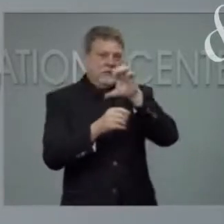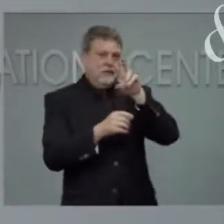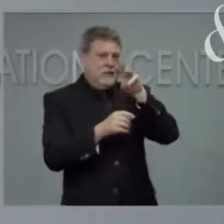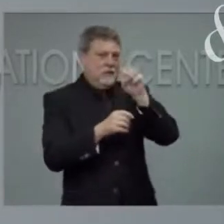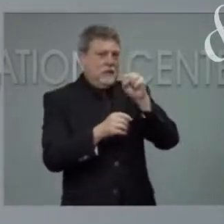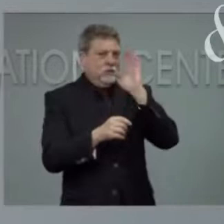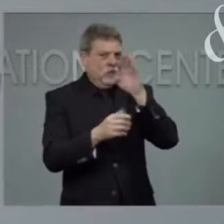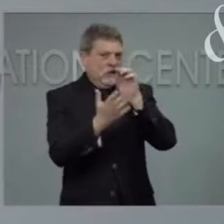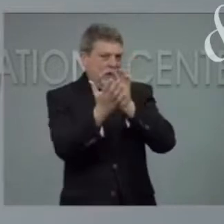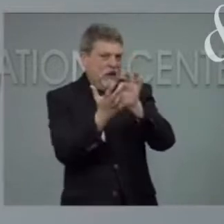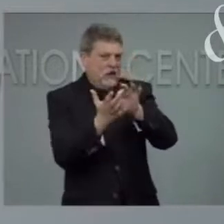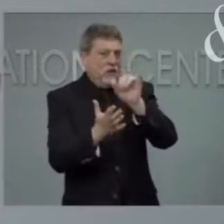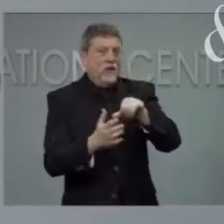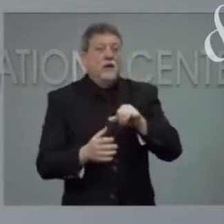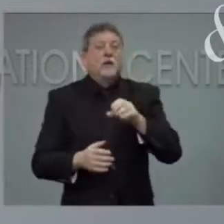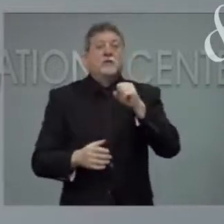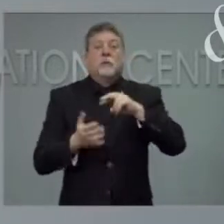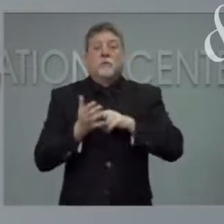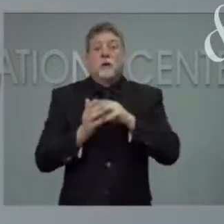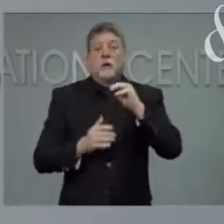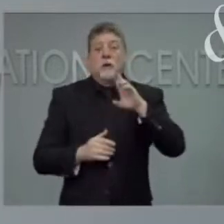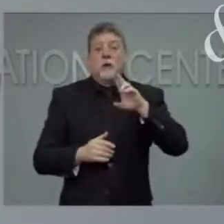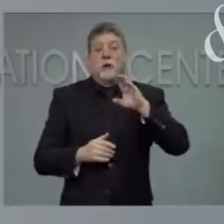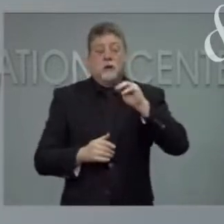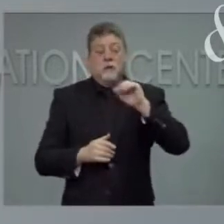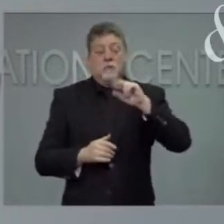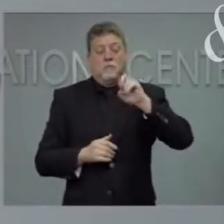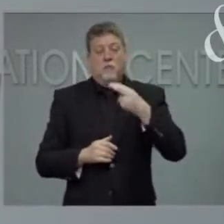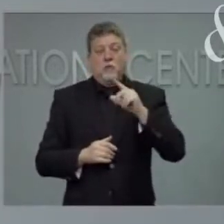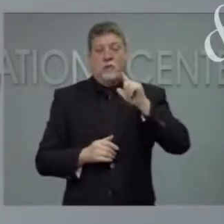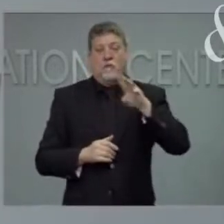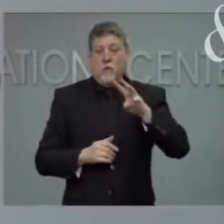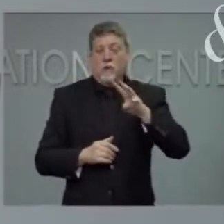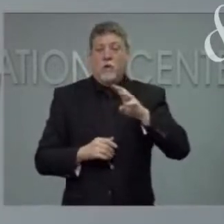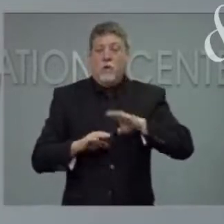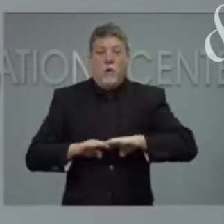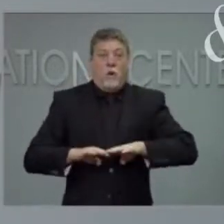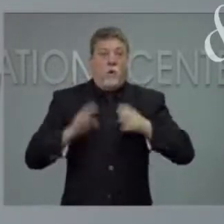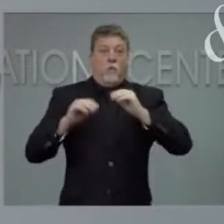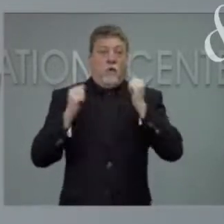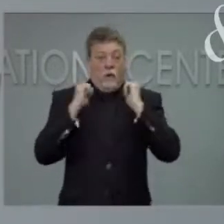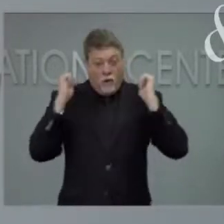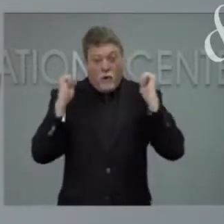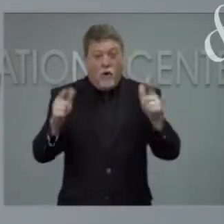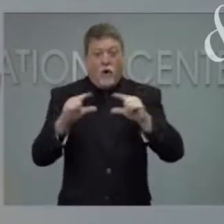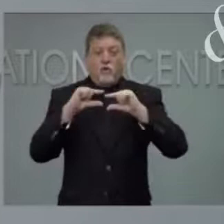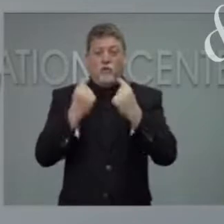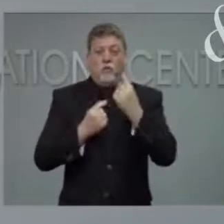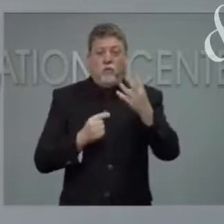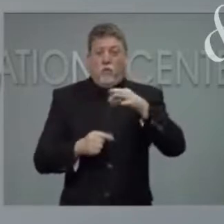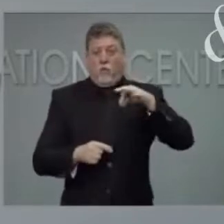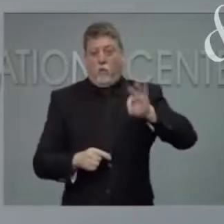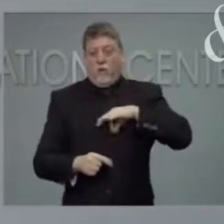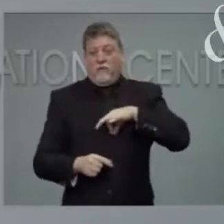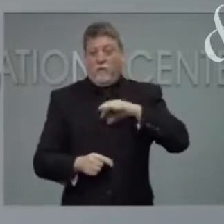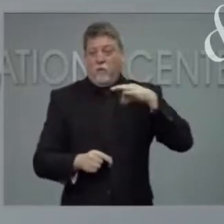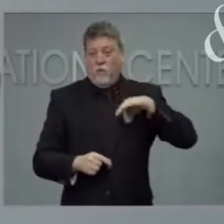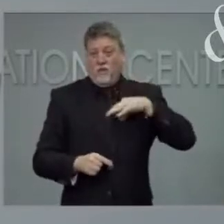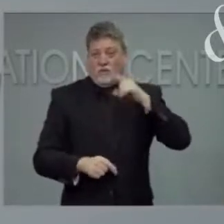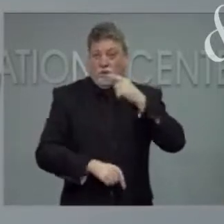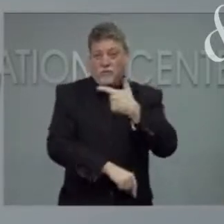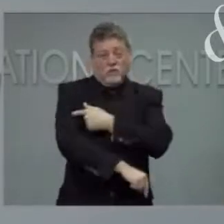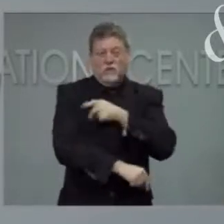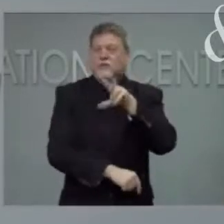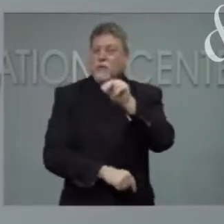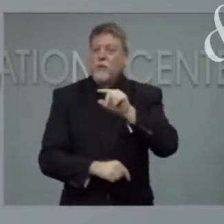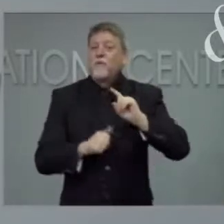on March 24th, we will open group 4 in phases, similar to what we did with group 3. So we will start with those